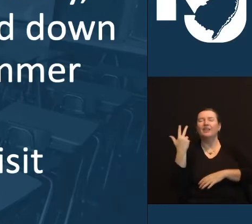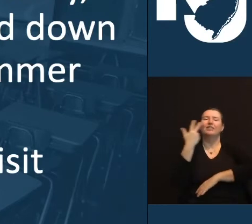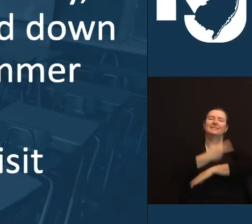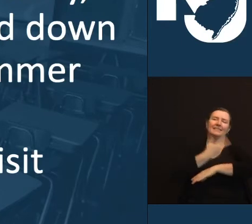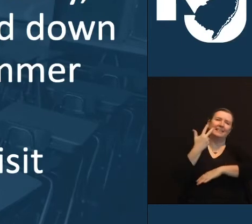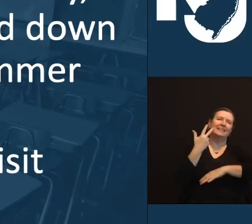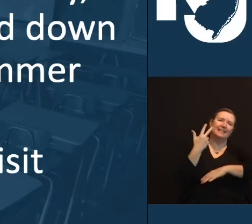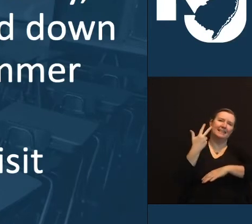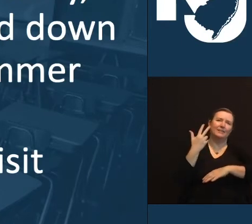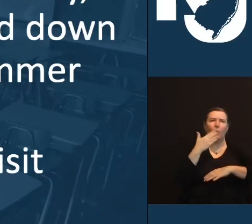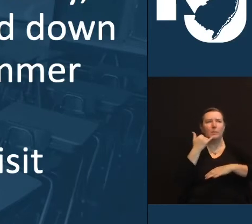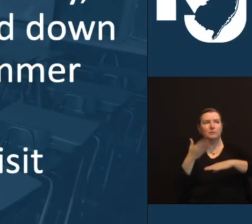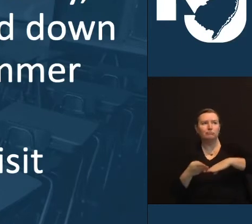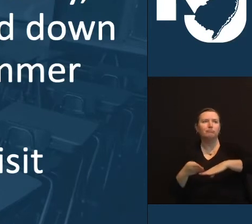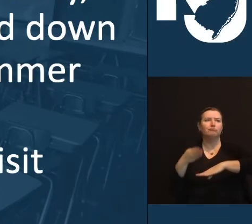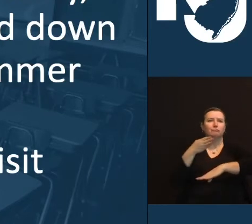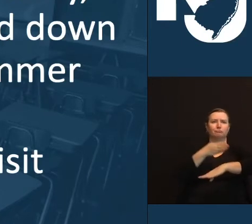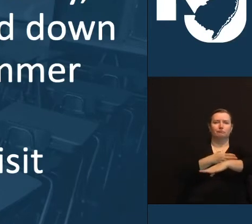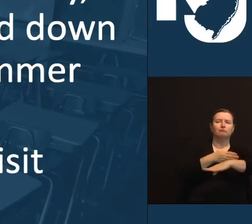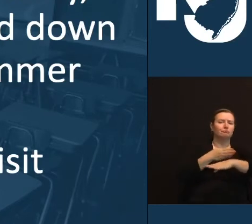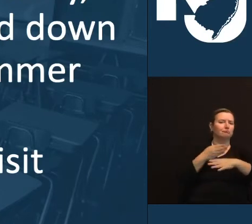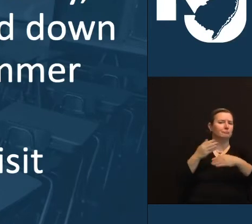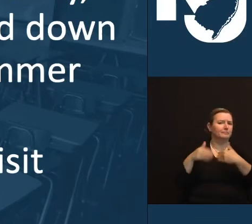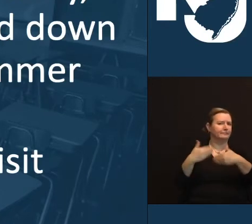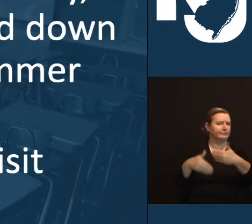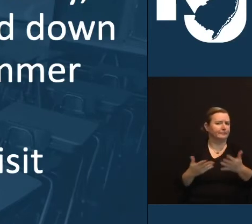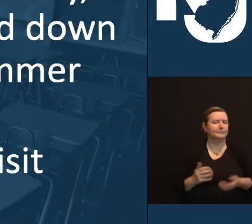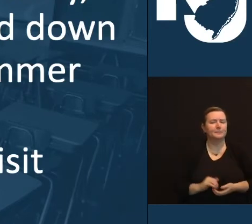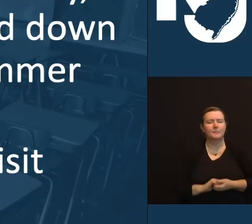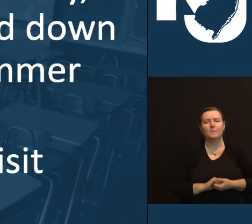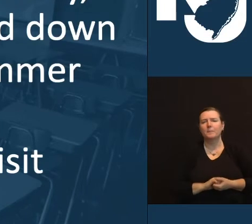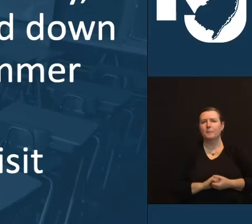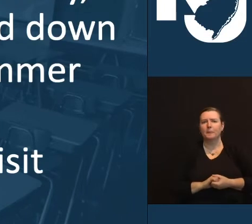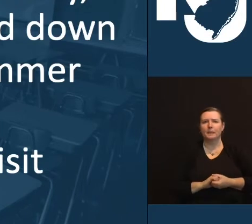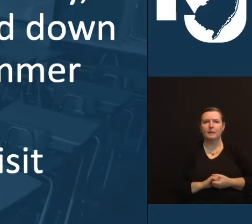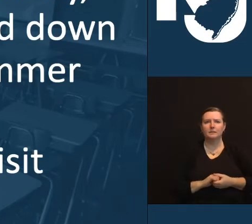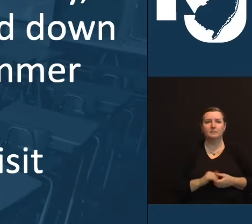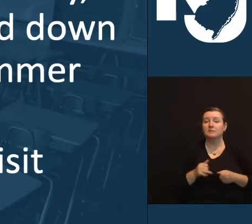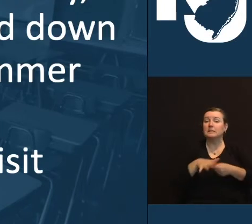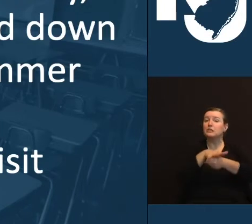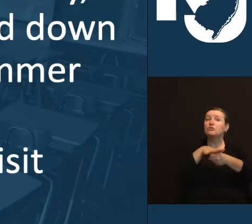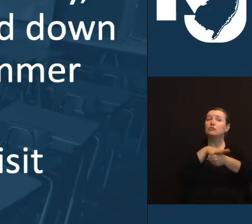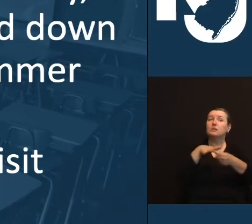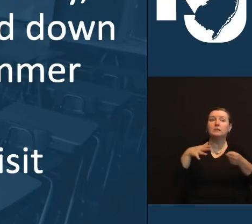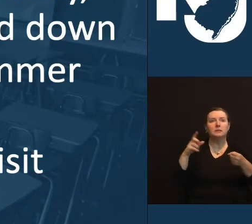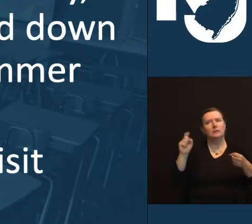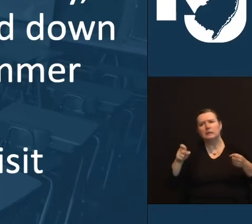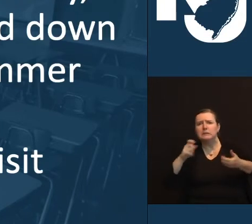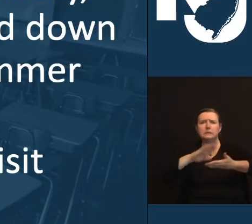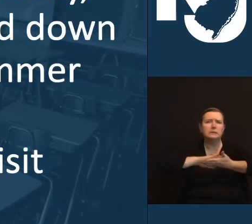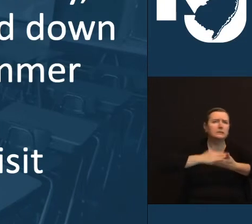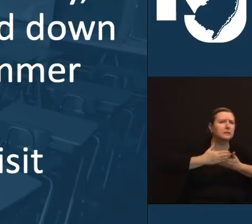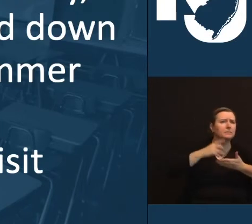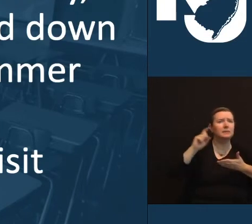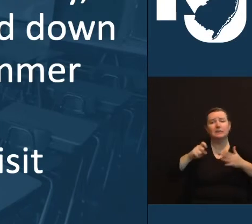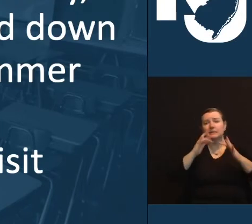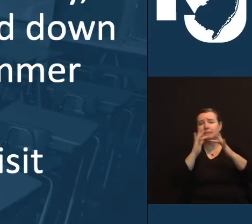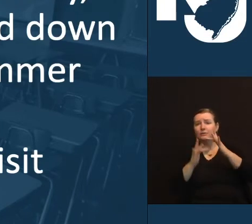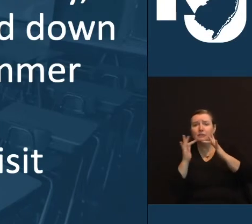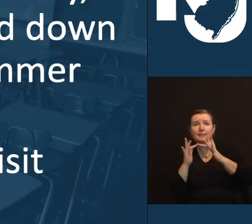better progress next week. And those districts that still have unfulfilled needs cite mostly supply chain or delivery delays as